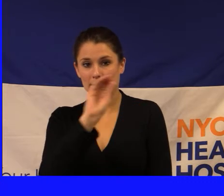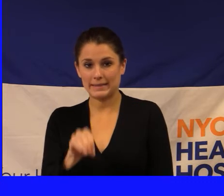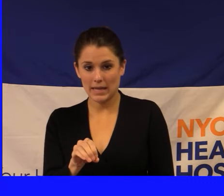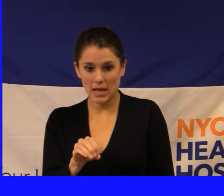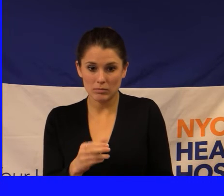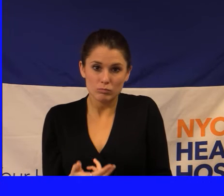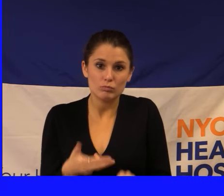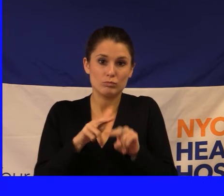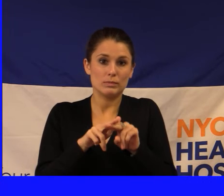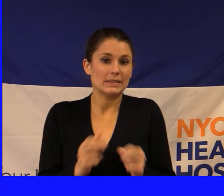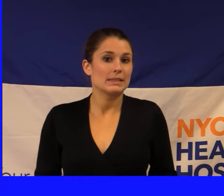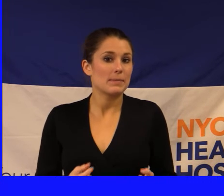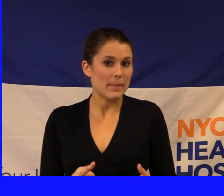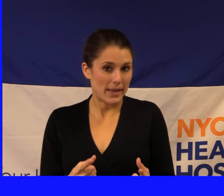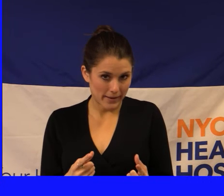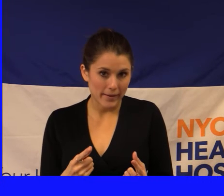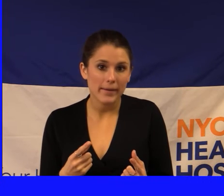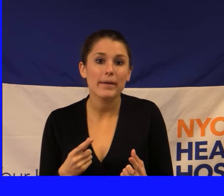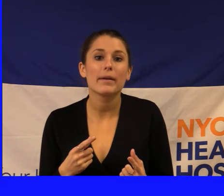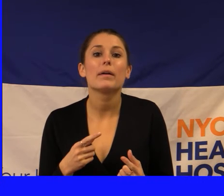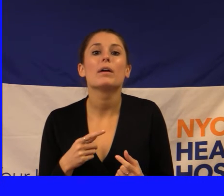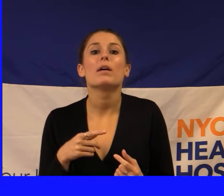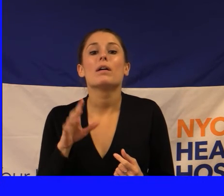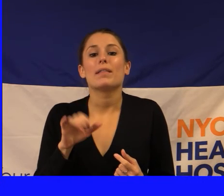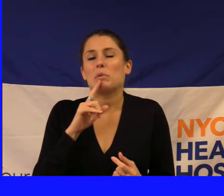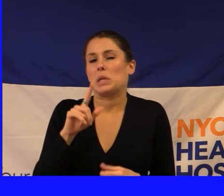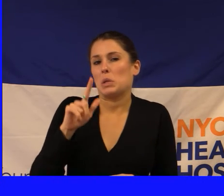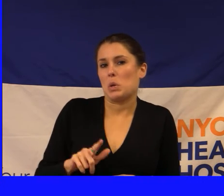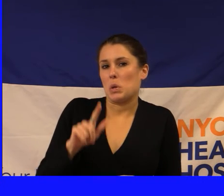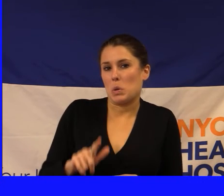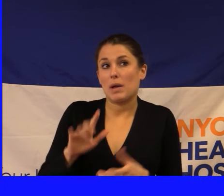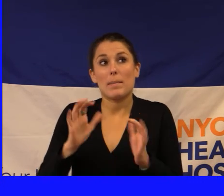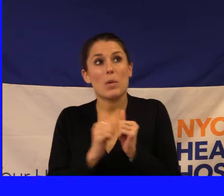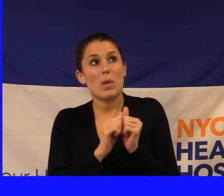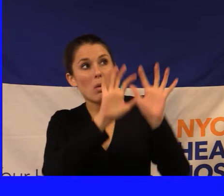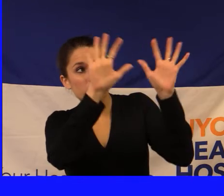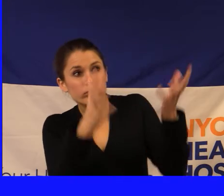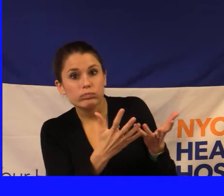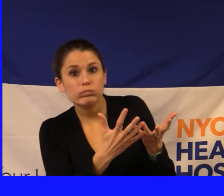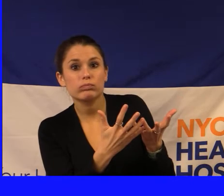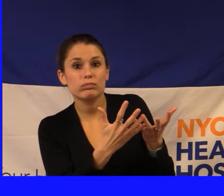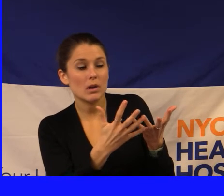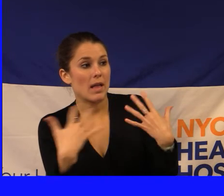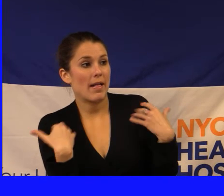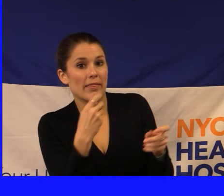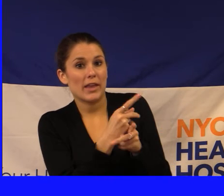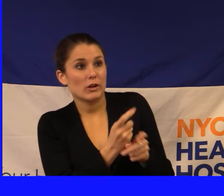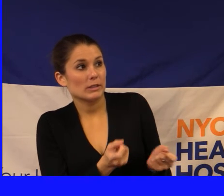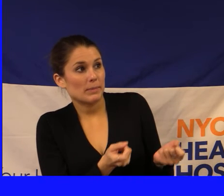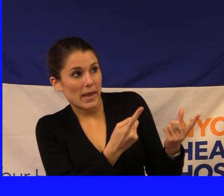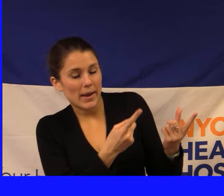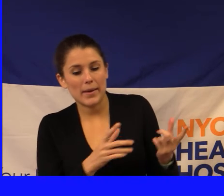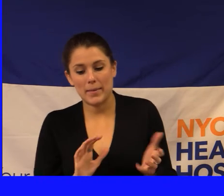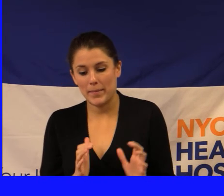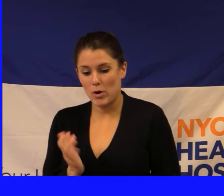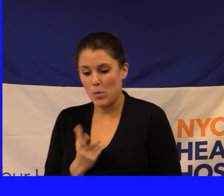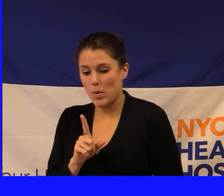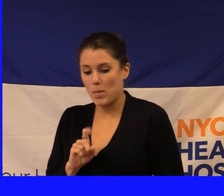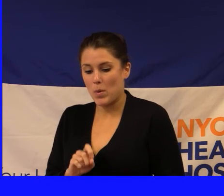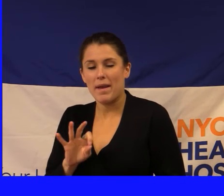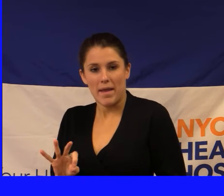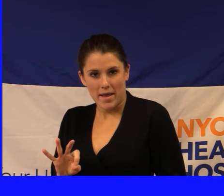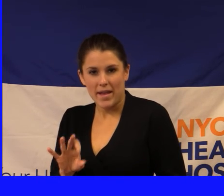spending is dramatically low in the overall context of healthcare spending, as many of you